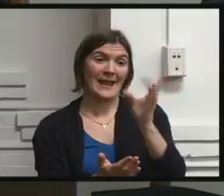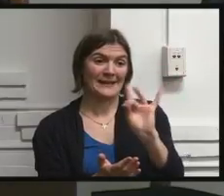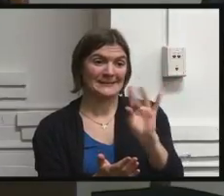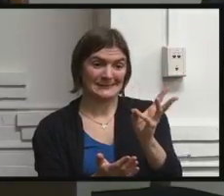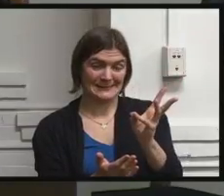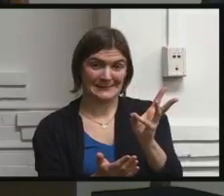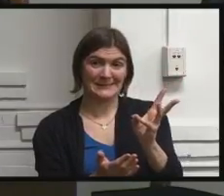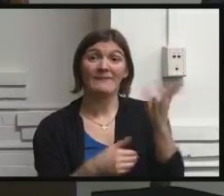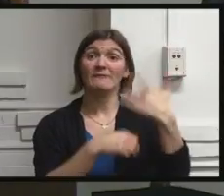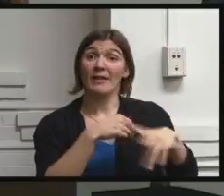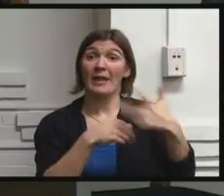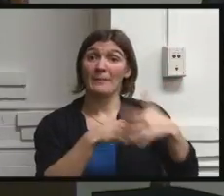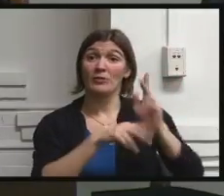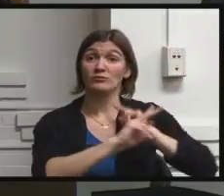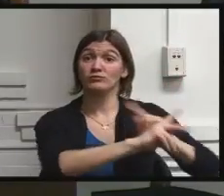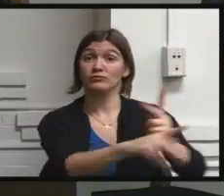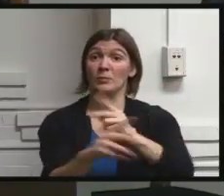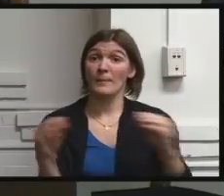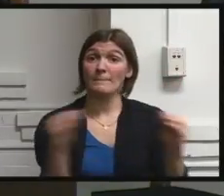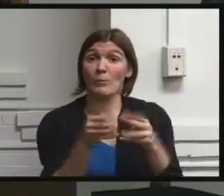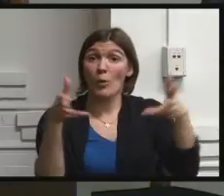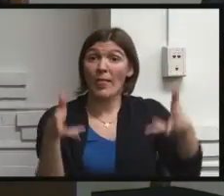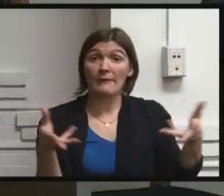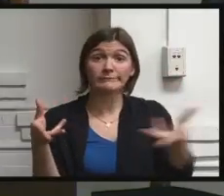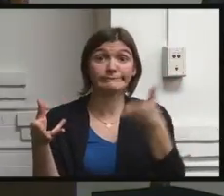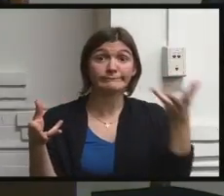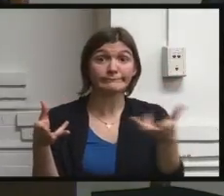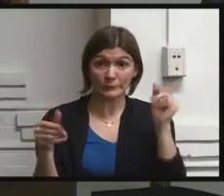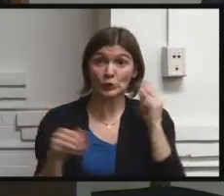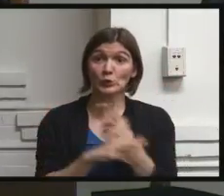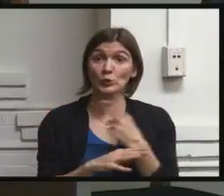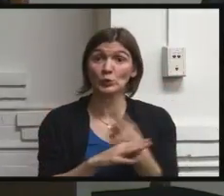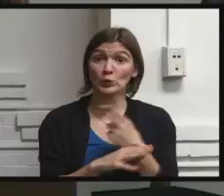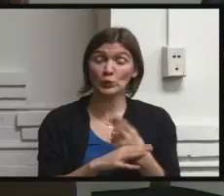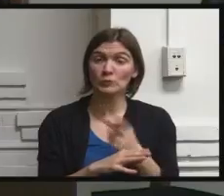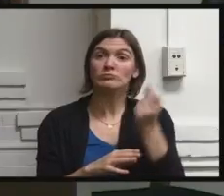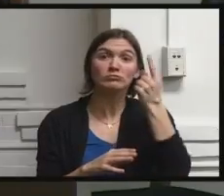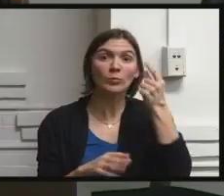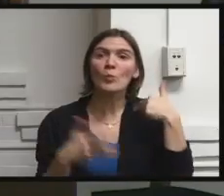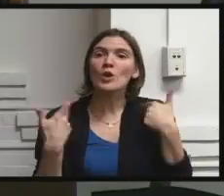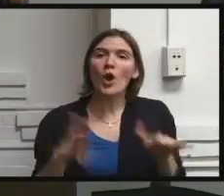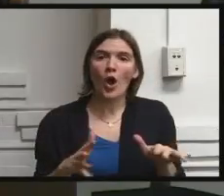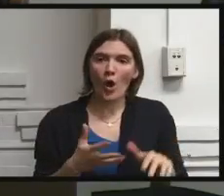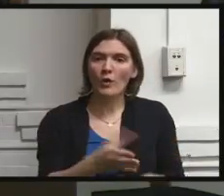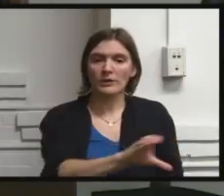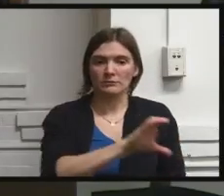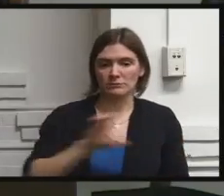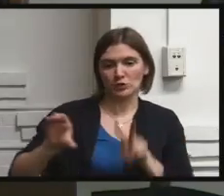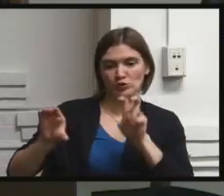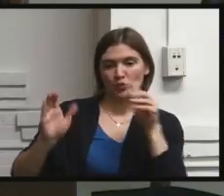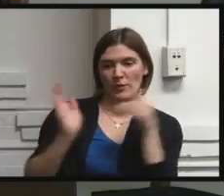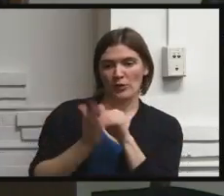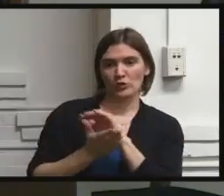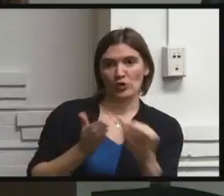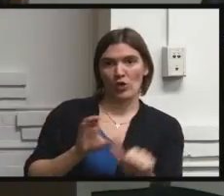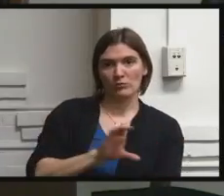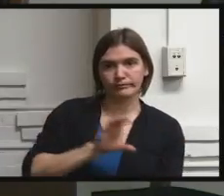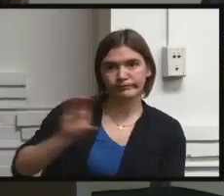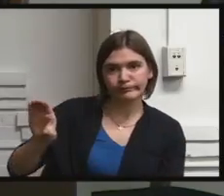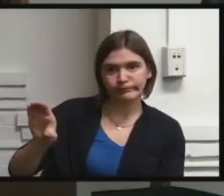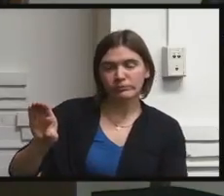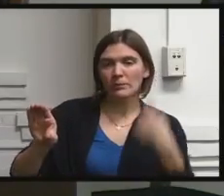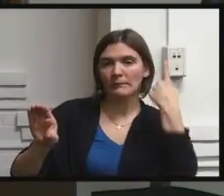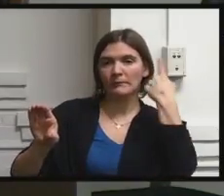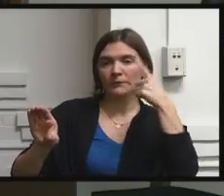$319,786 in available funds for additional grants and loans, and that's after having reserved the $200,000 for